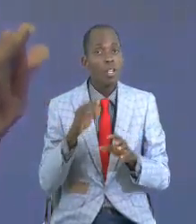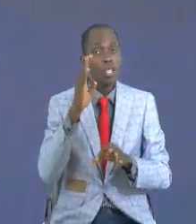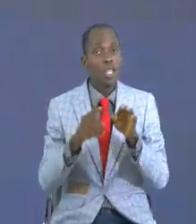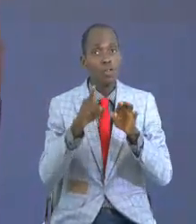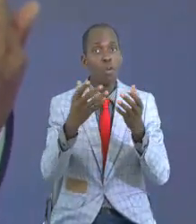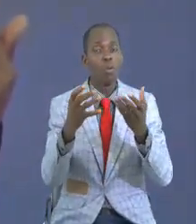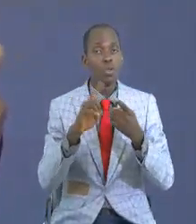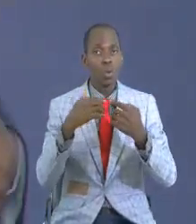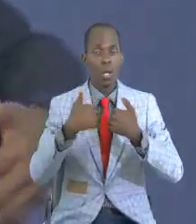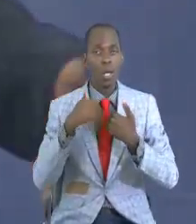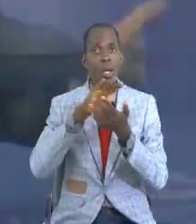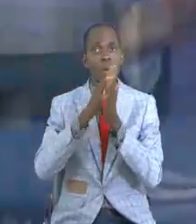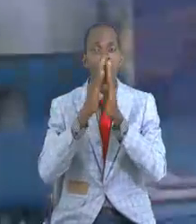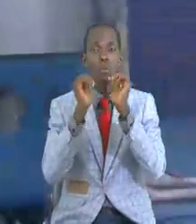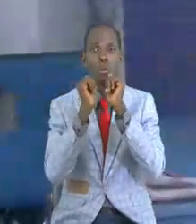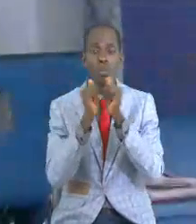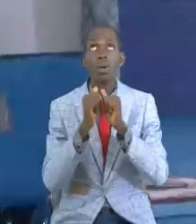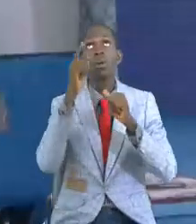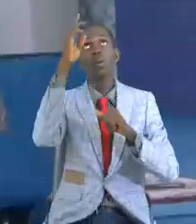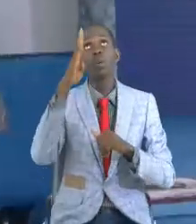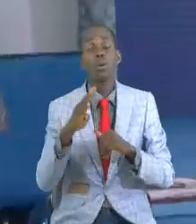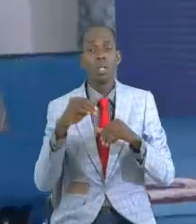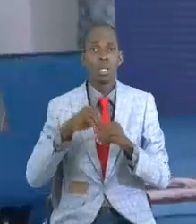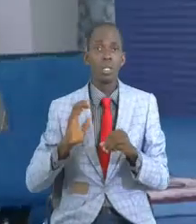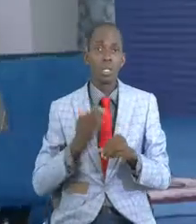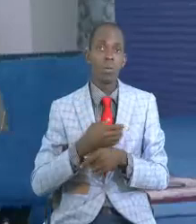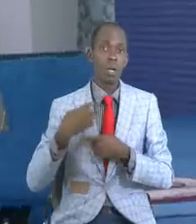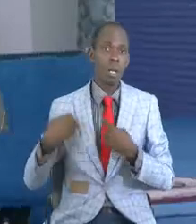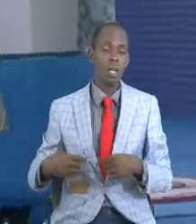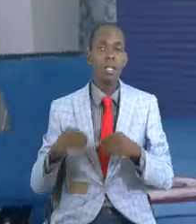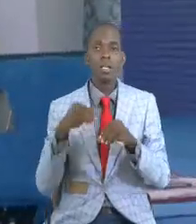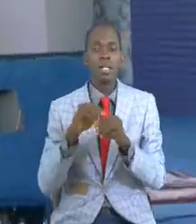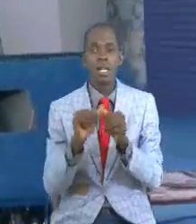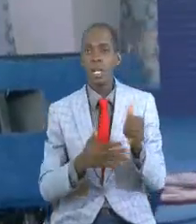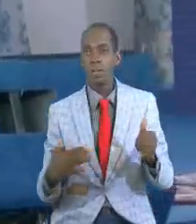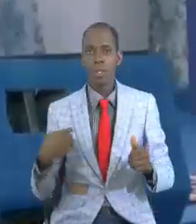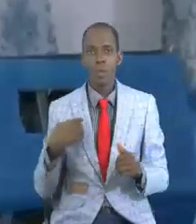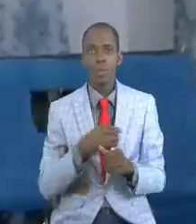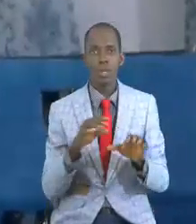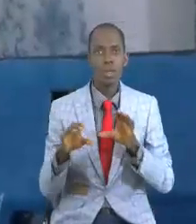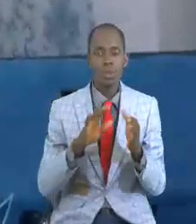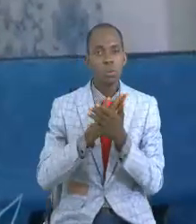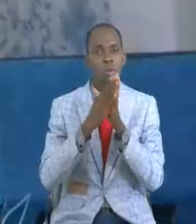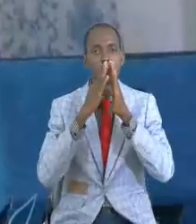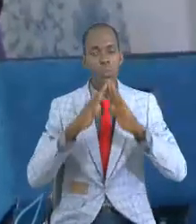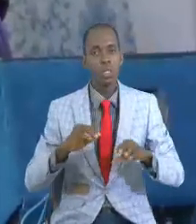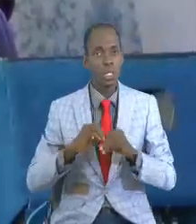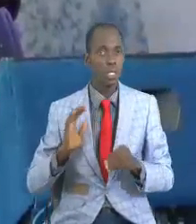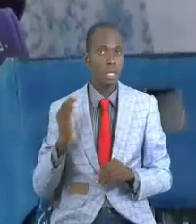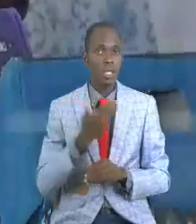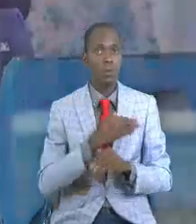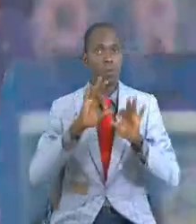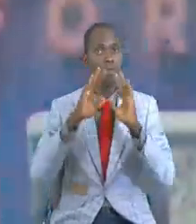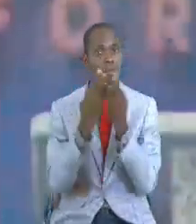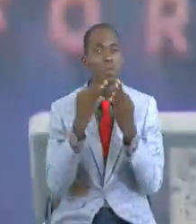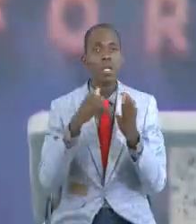God, and peace in our heart, and peace in everything that we do, and peace in our family. It comes through